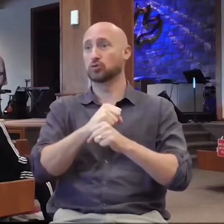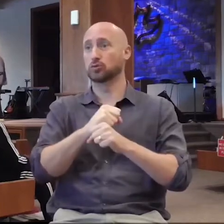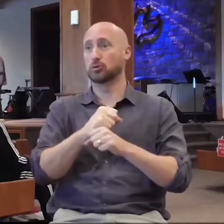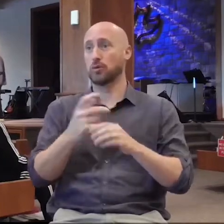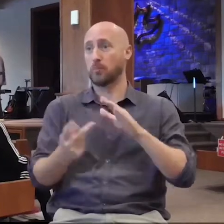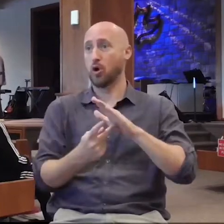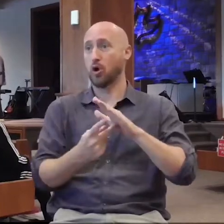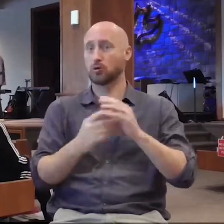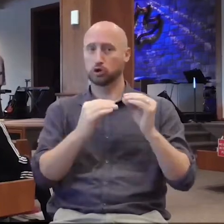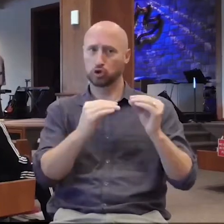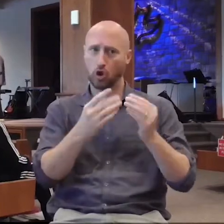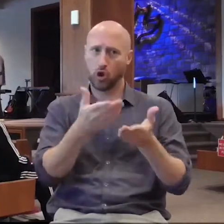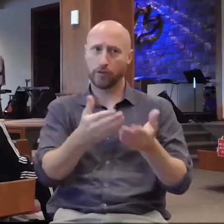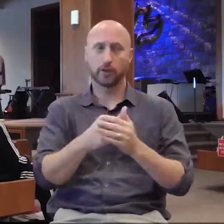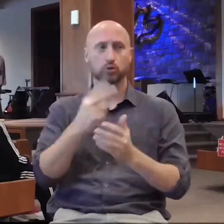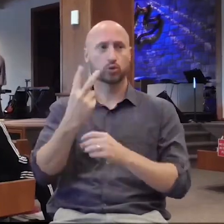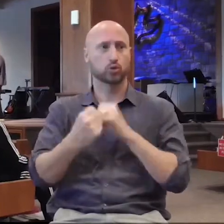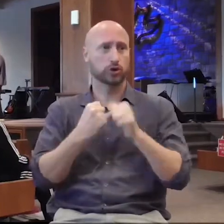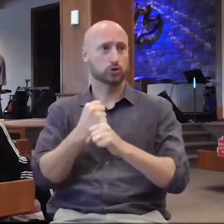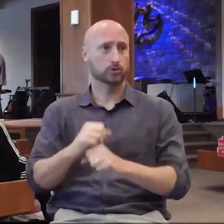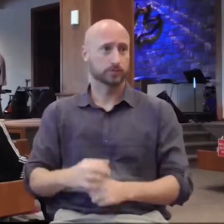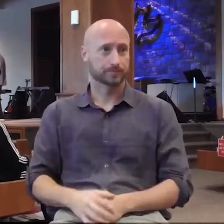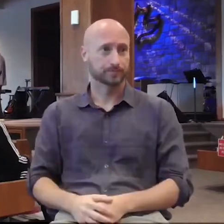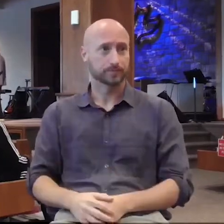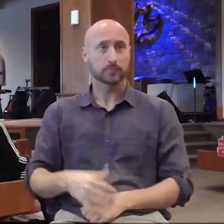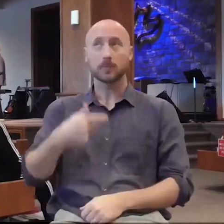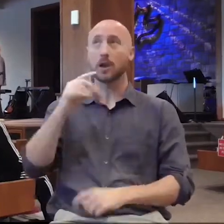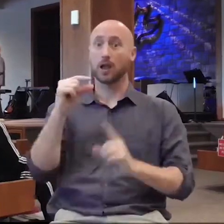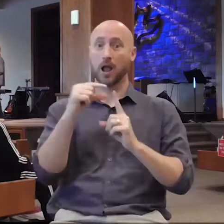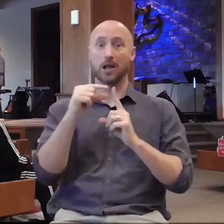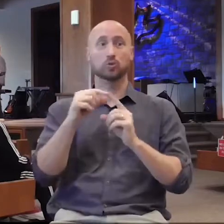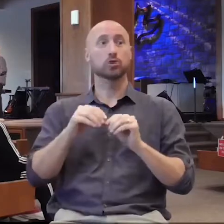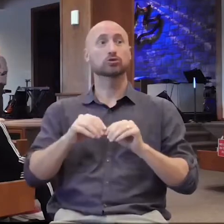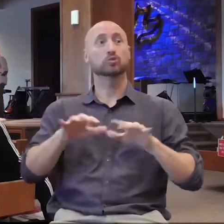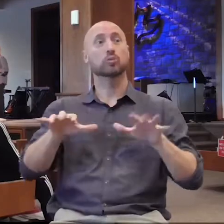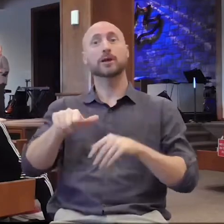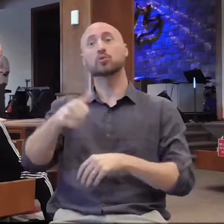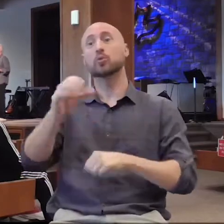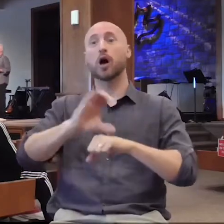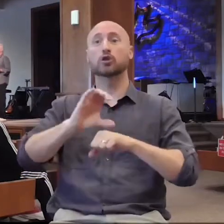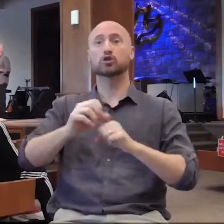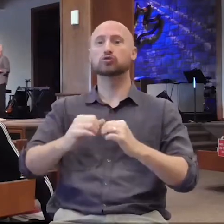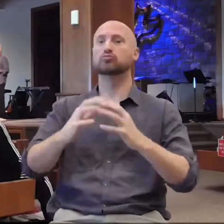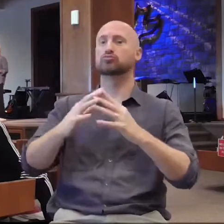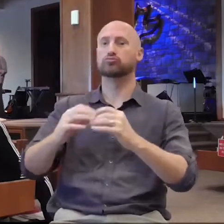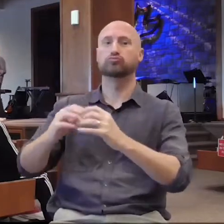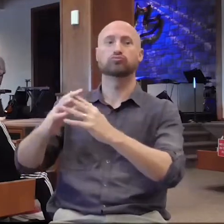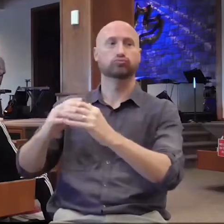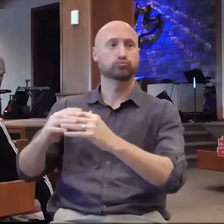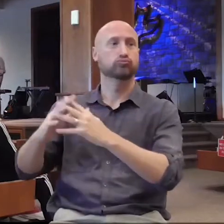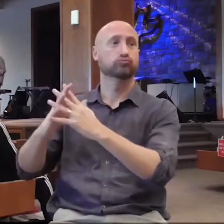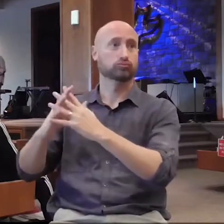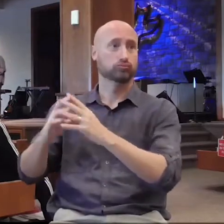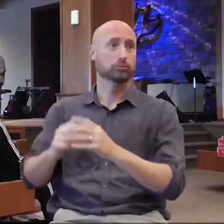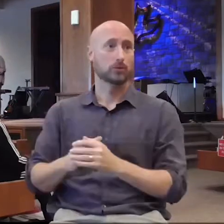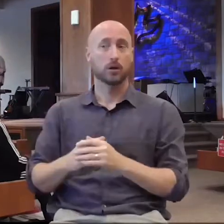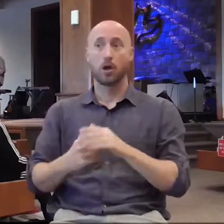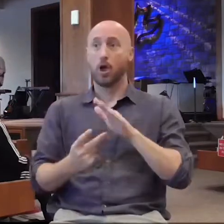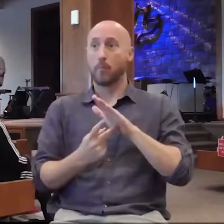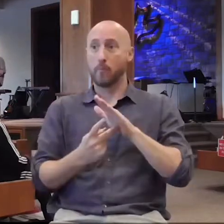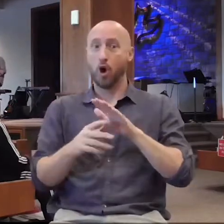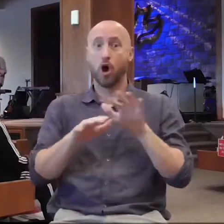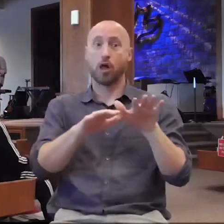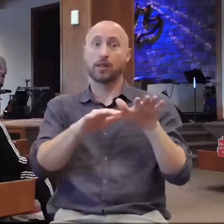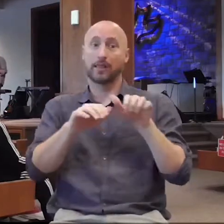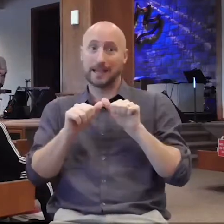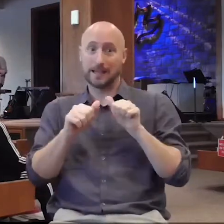for 2 years. And the word of God spread to these other churches that were born. Paul leaves, and then Timothy